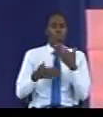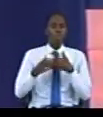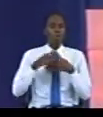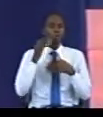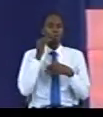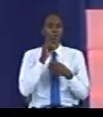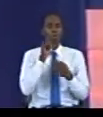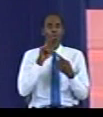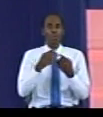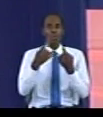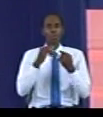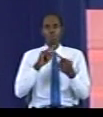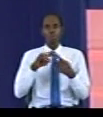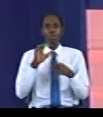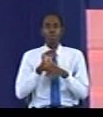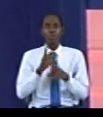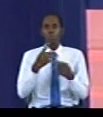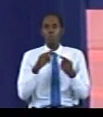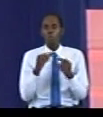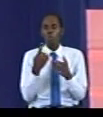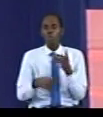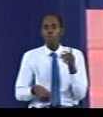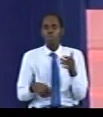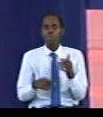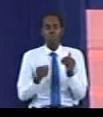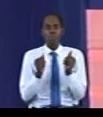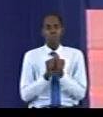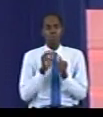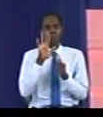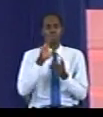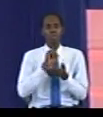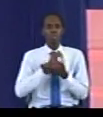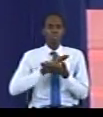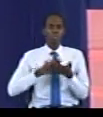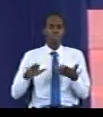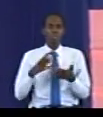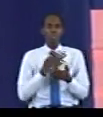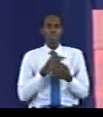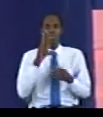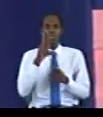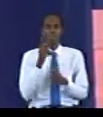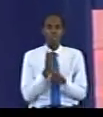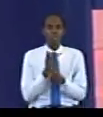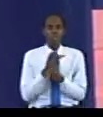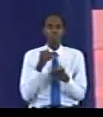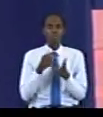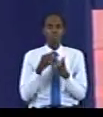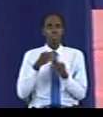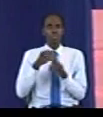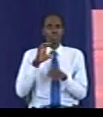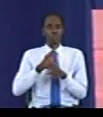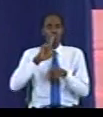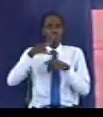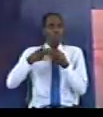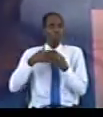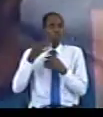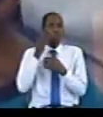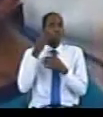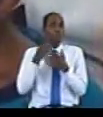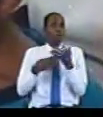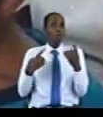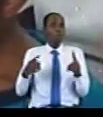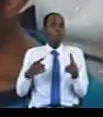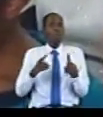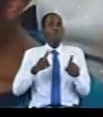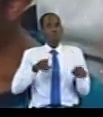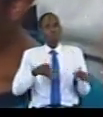to church, what do you come with? Sanctification. And you preserve it in the church. And when you are going back home, you